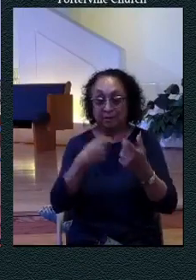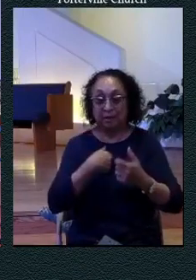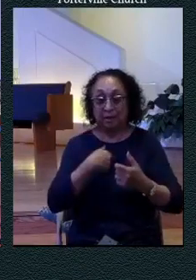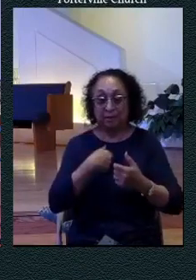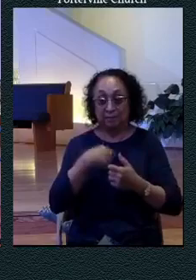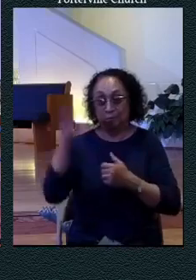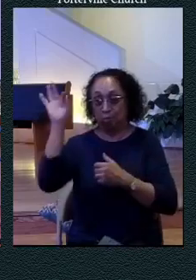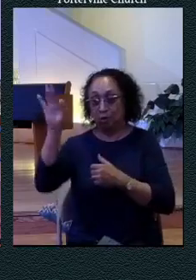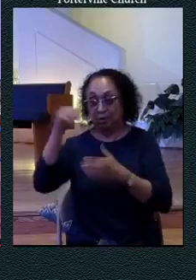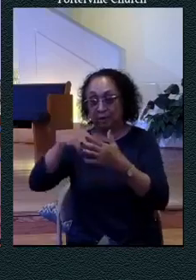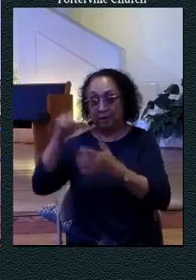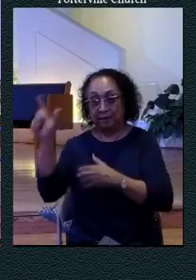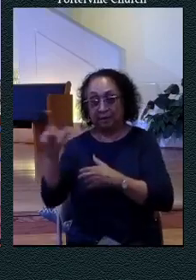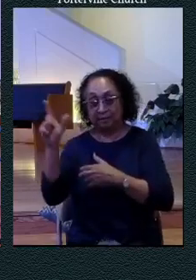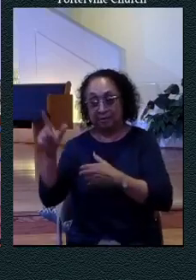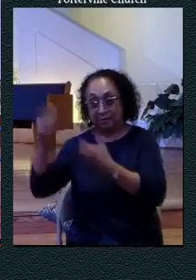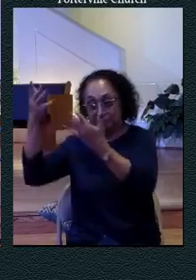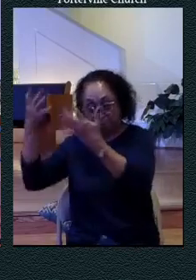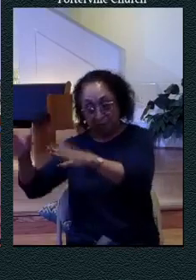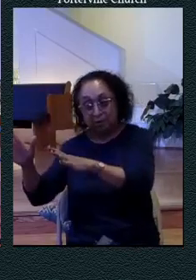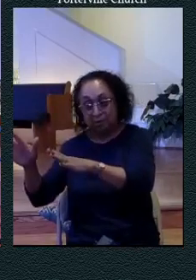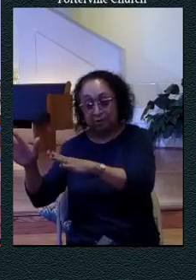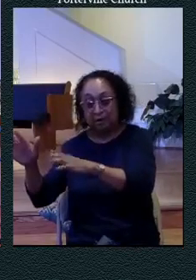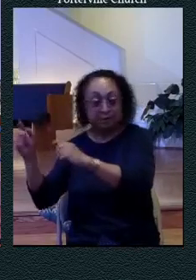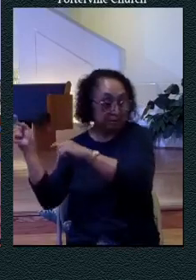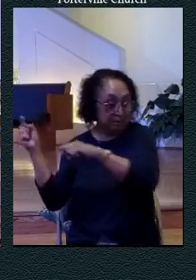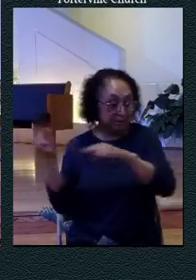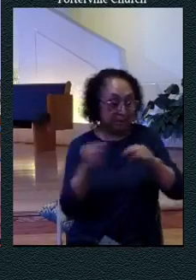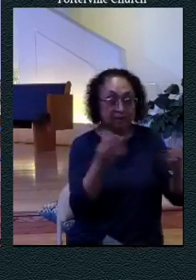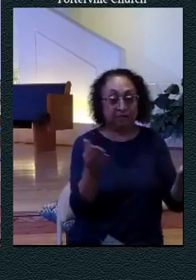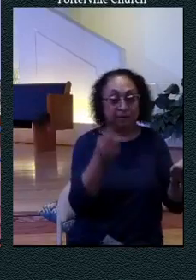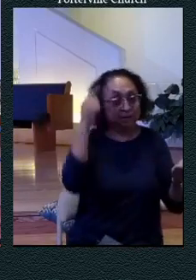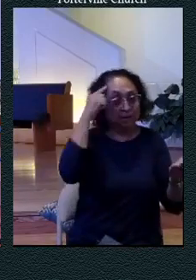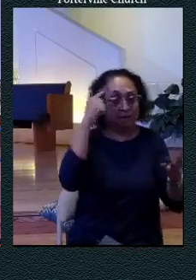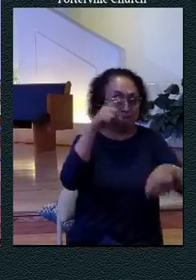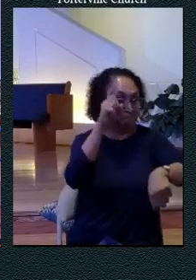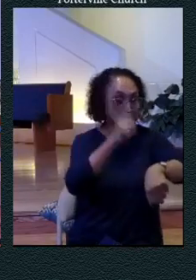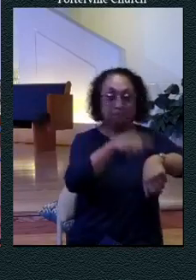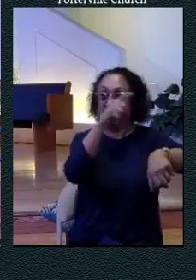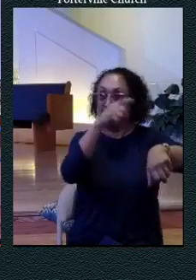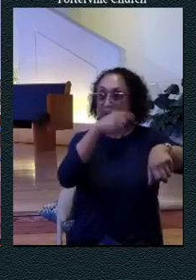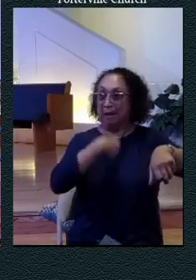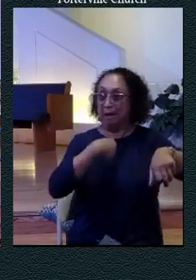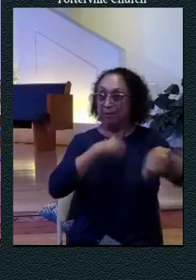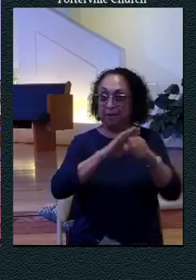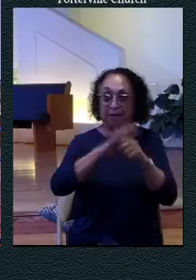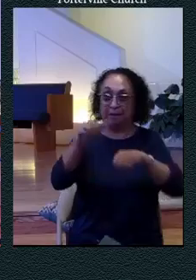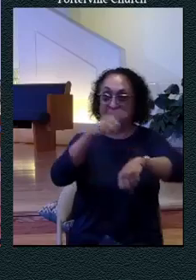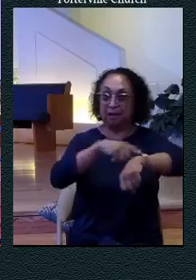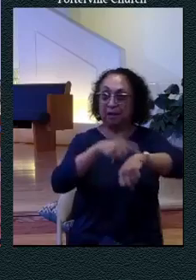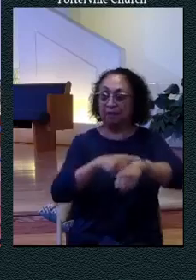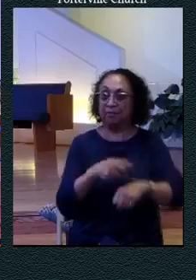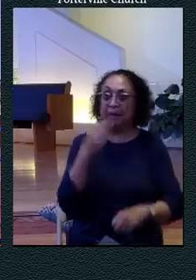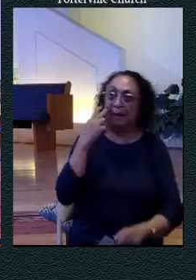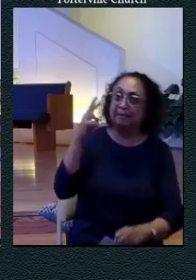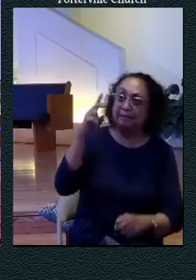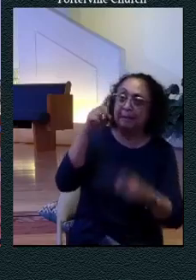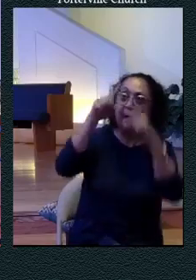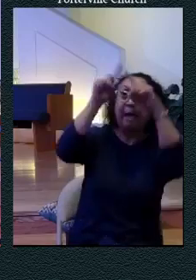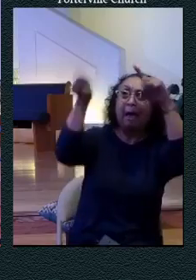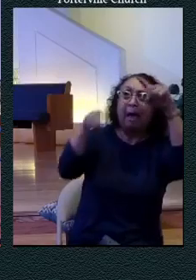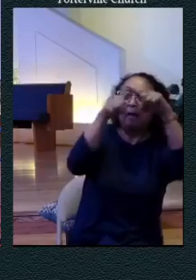here. I finished my sermon, I thought in good time there, and I thought, I got plenty of time, but I tell you, it